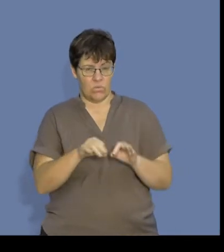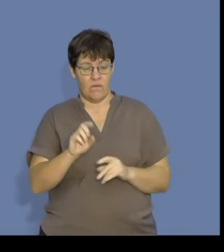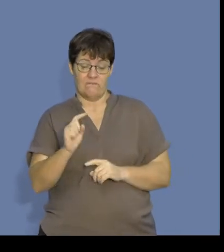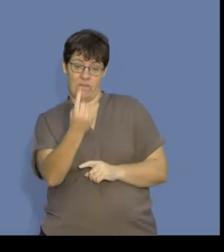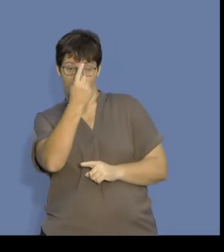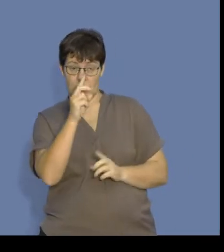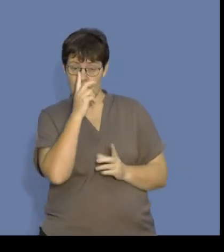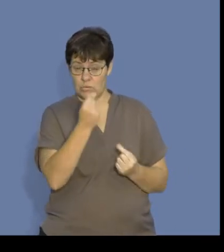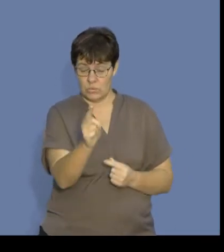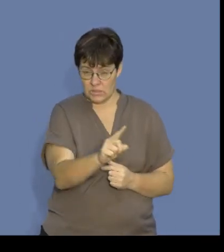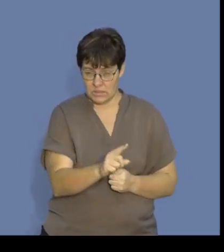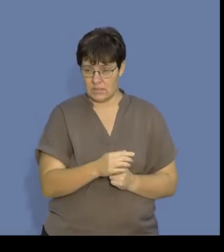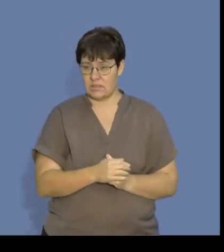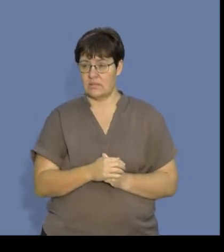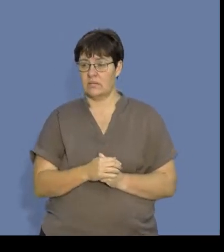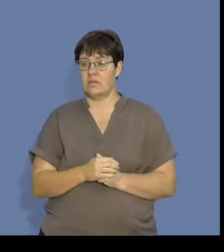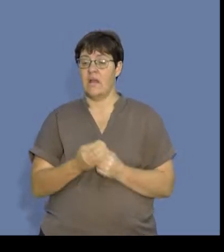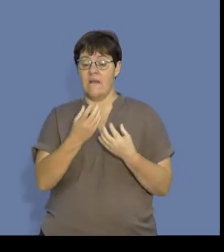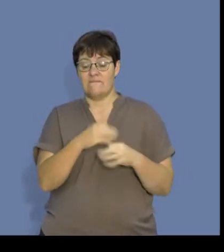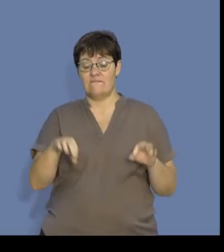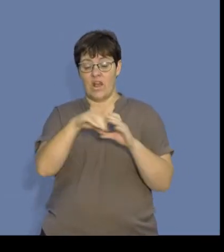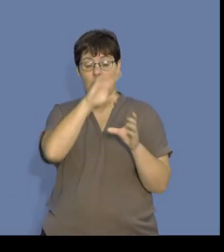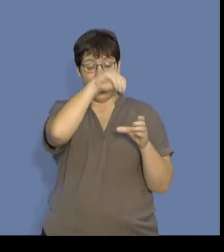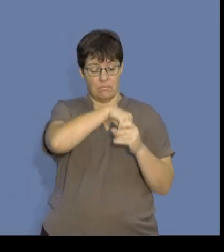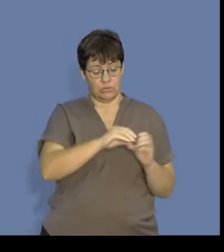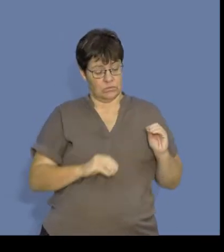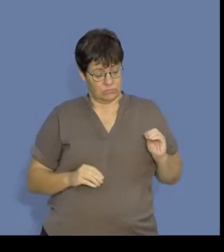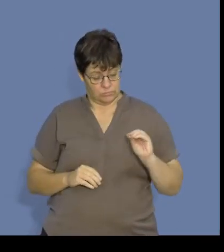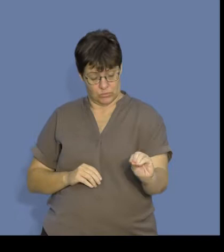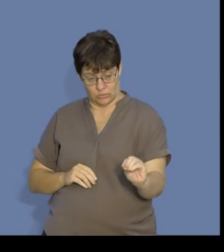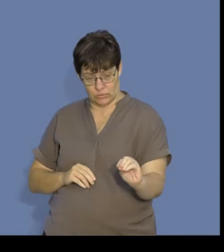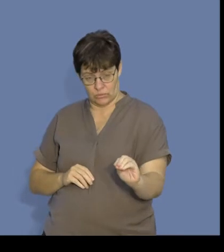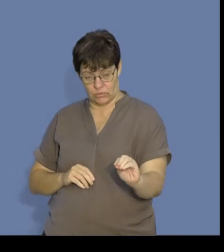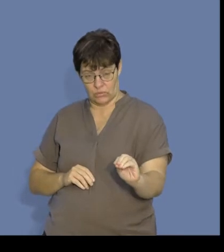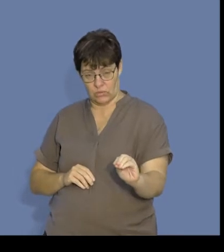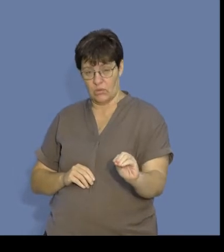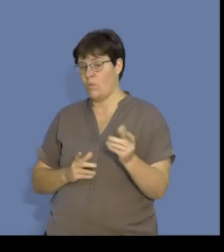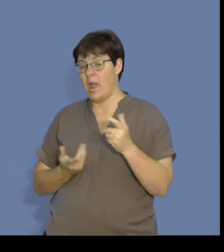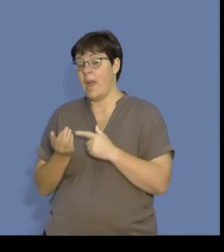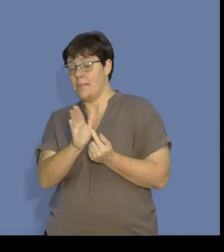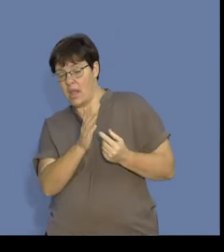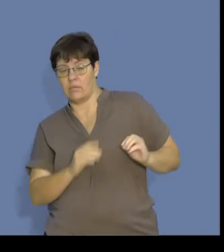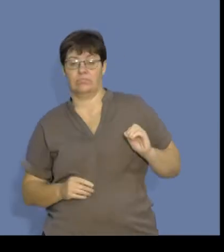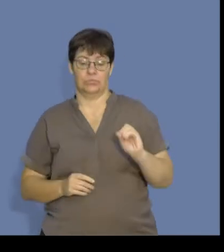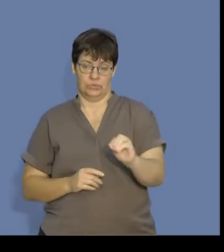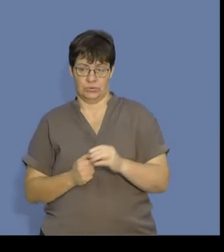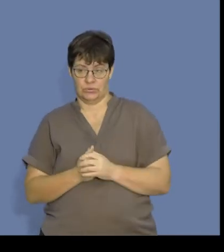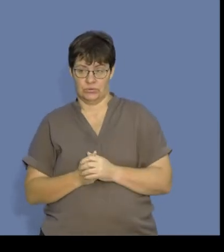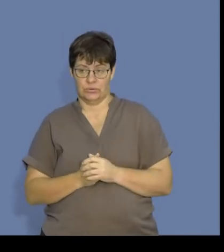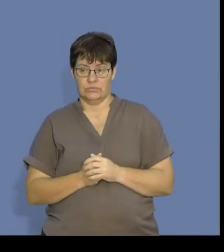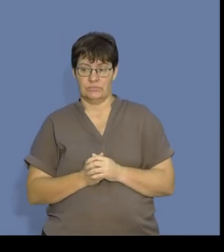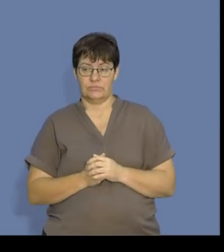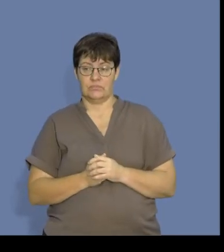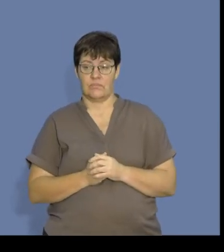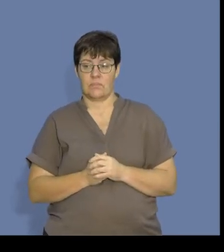need to do will be to plug in the input value for the input variable wherever it appears. So this simply means